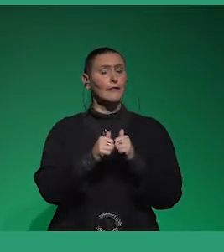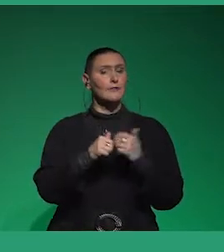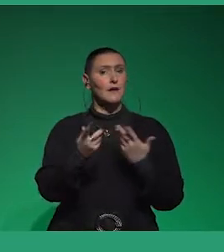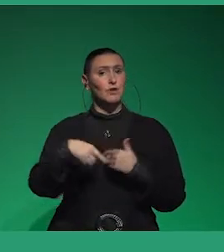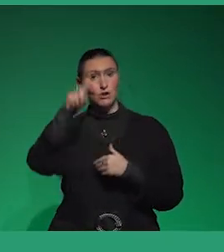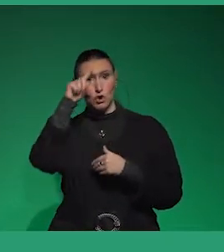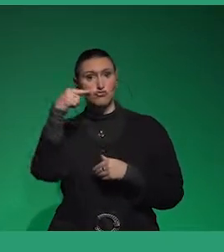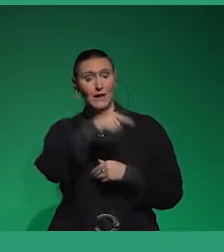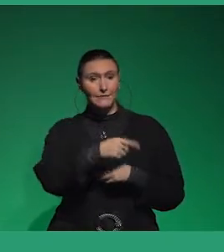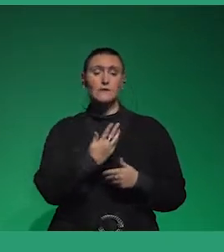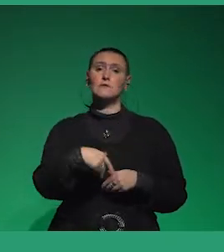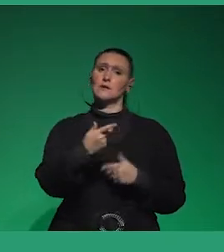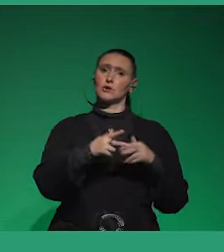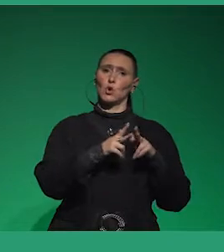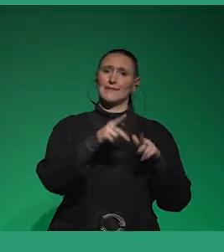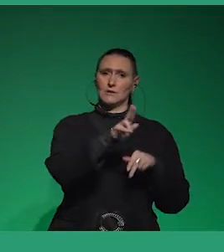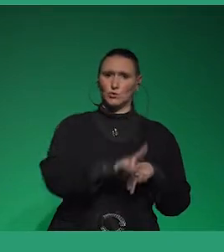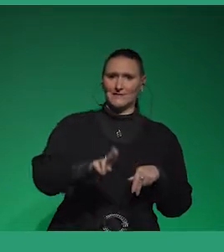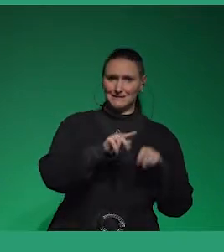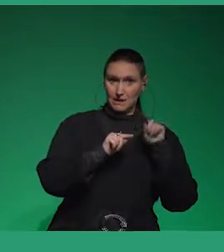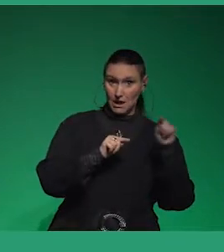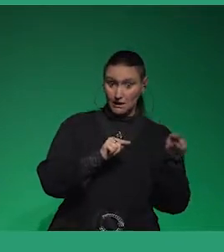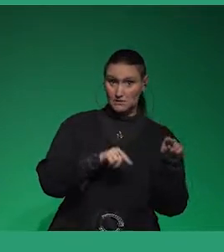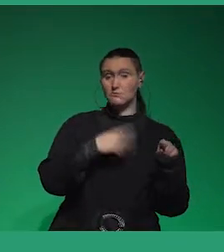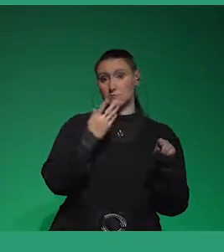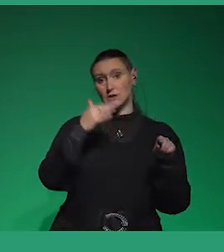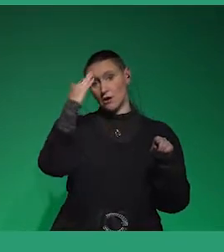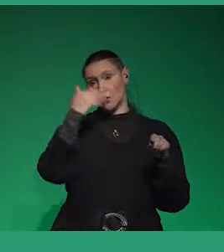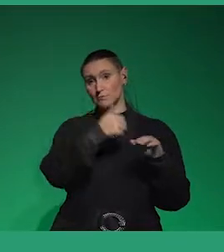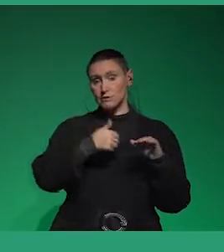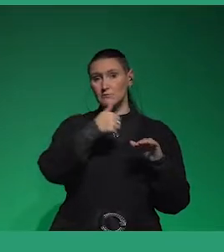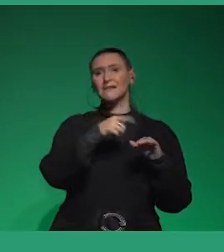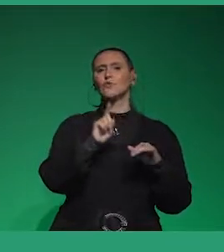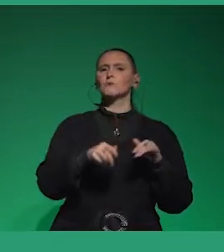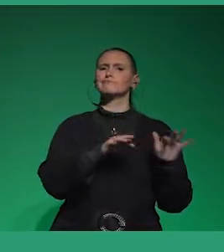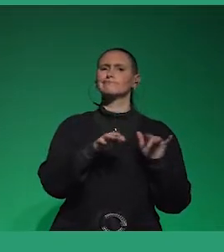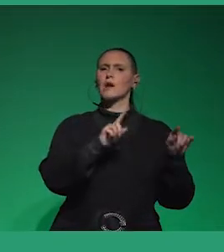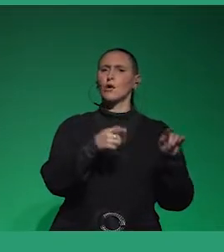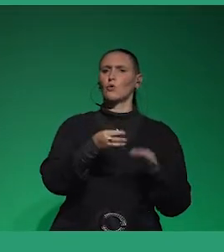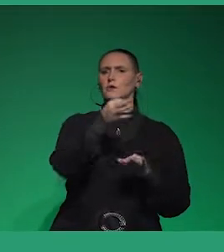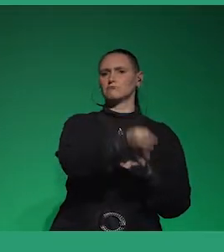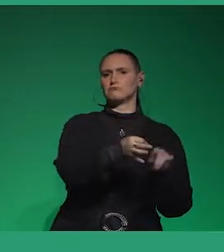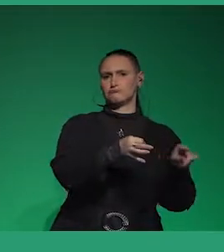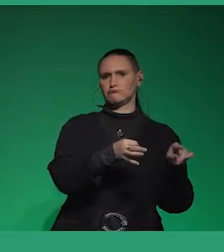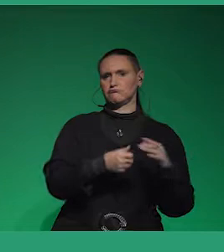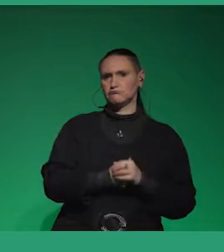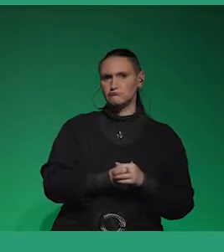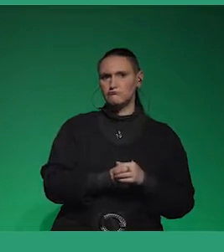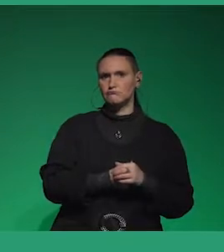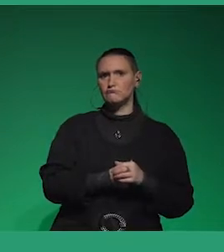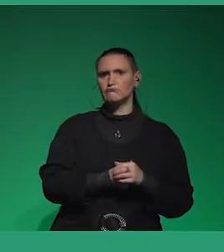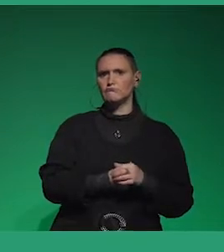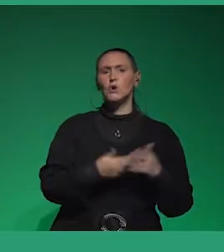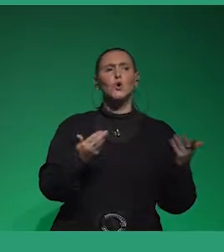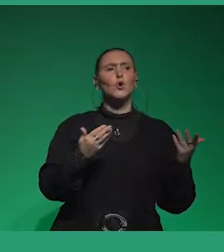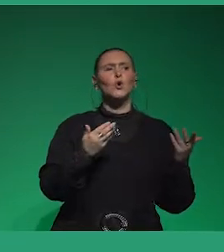is the University of Göttingen, where our main office are located, and it's also the